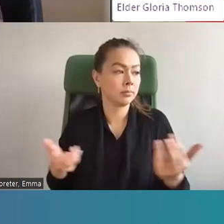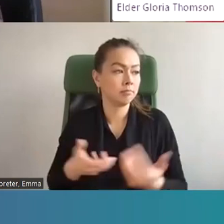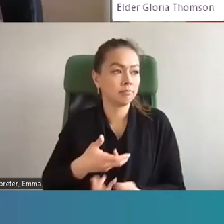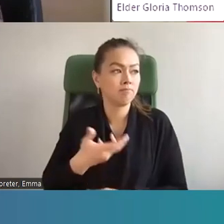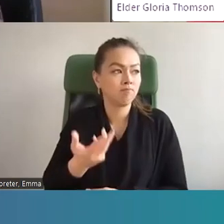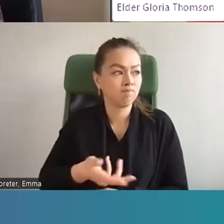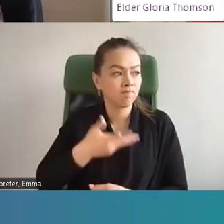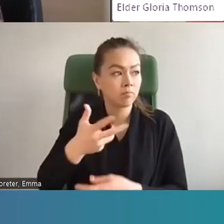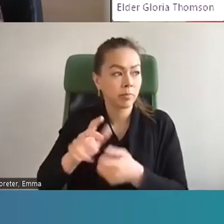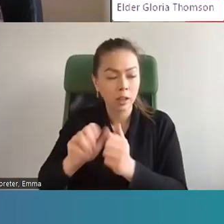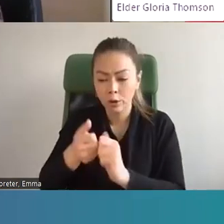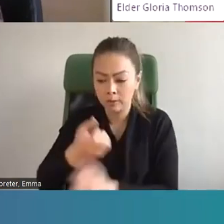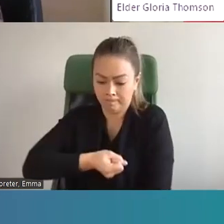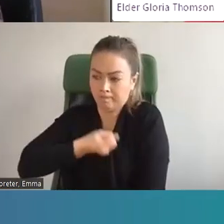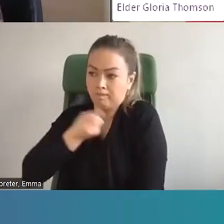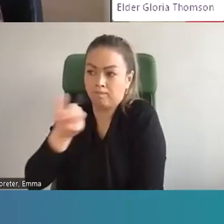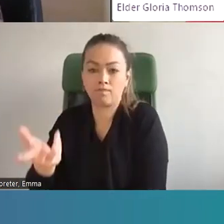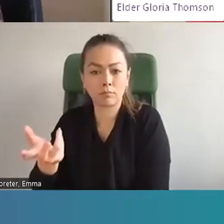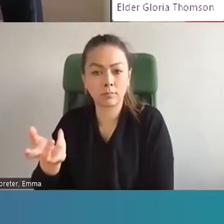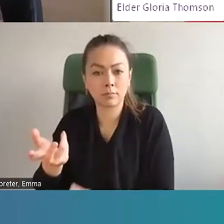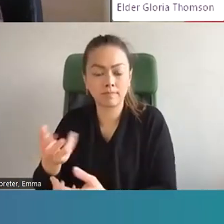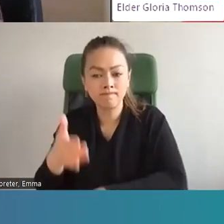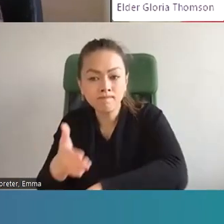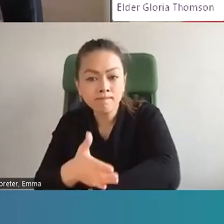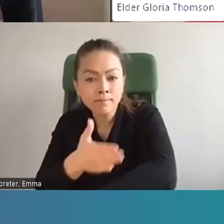how to go forward with this.